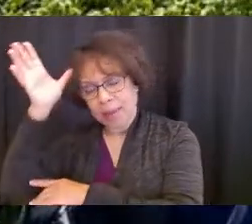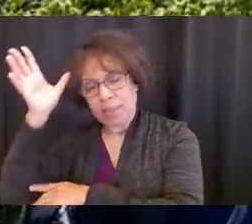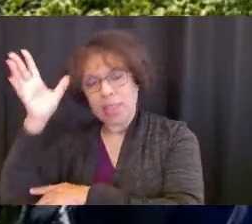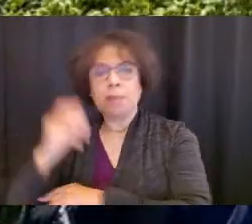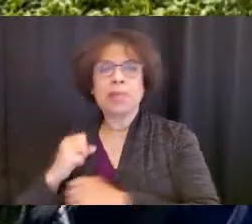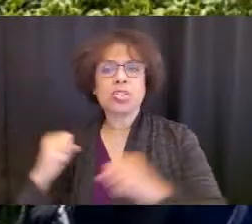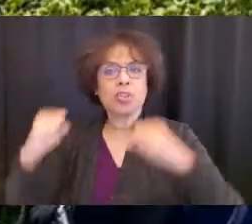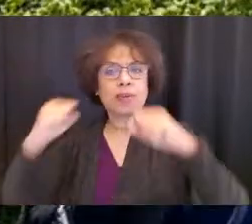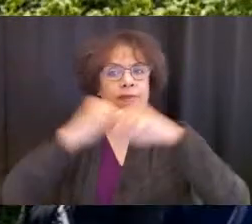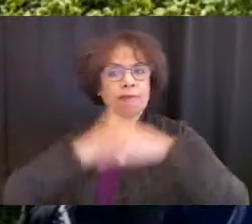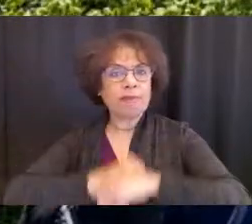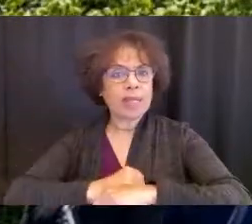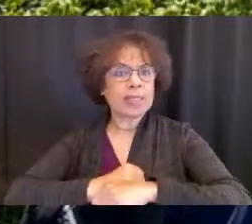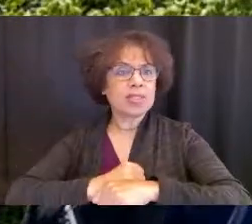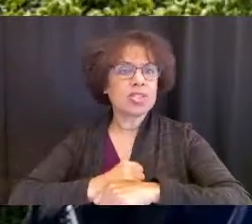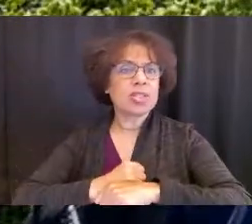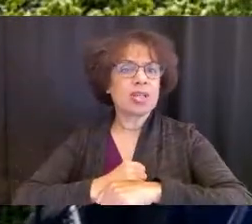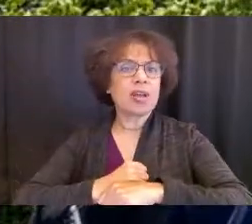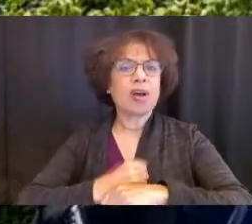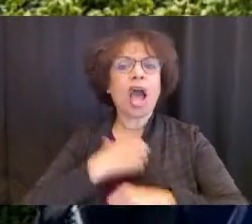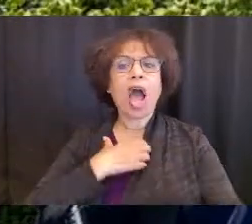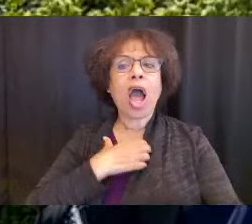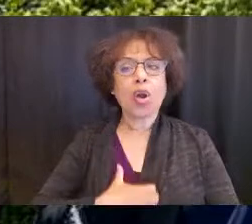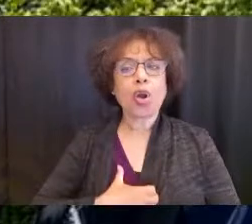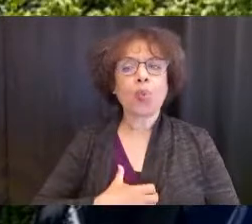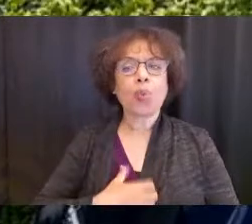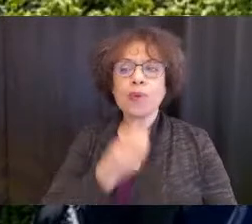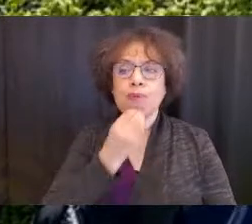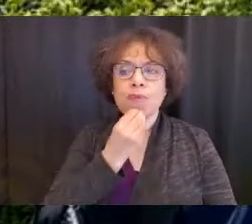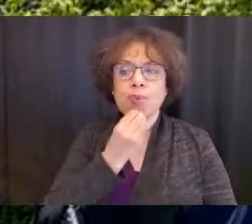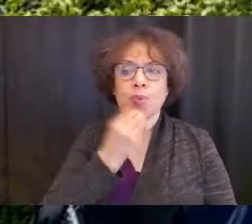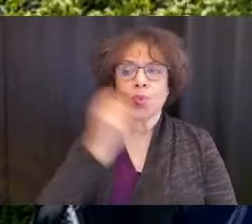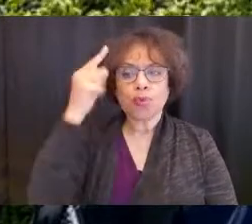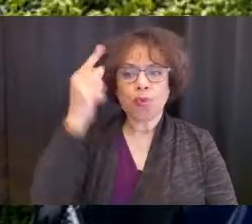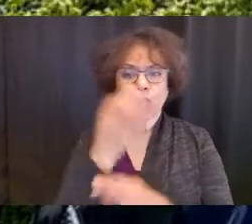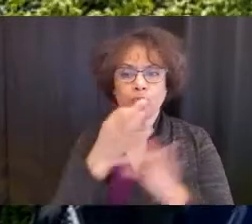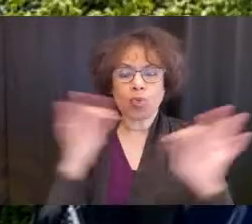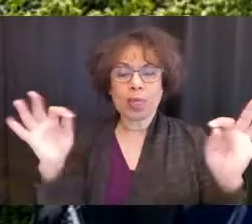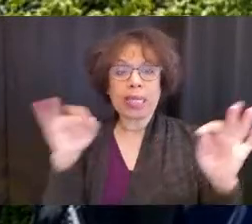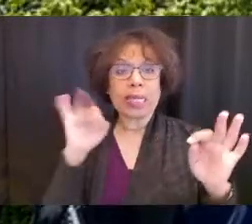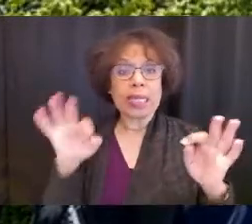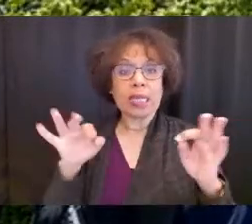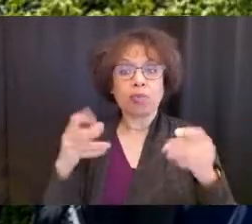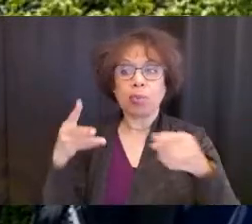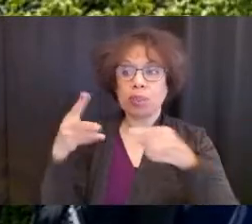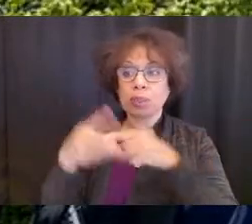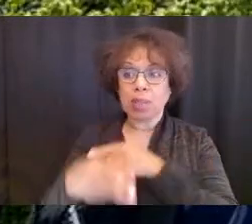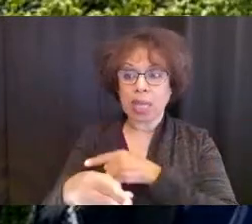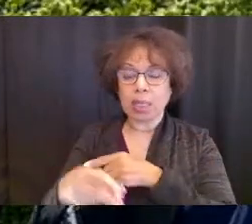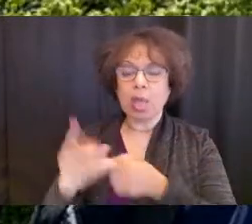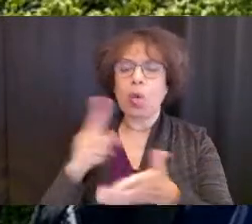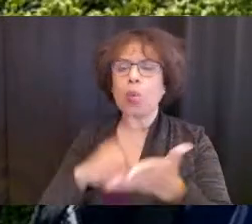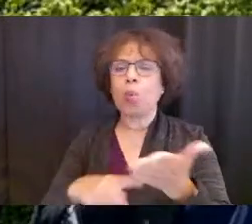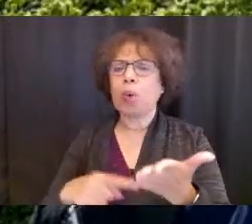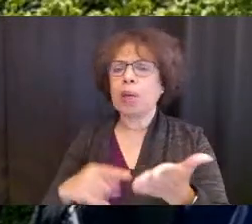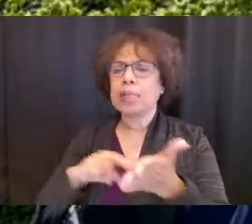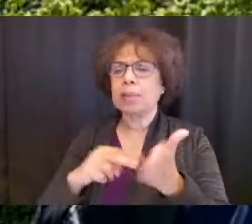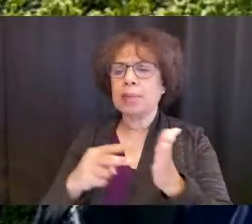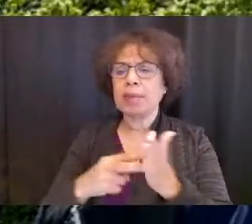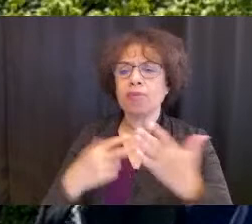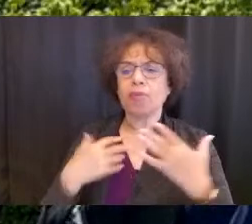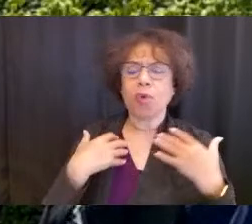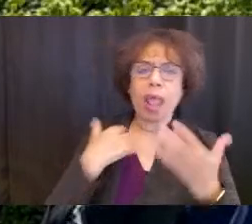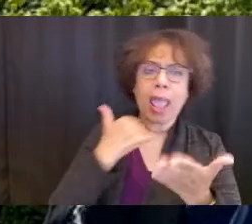with Food for Free. She'll be sharing what a MAGA default would mean for health and food security of